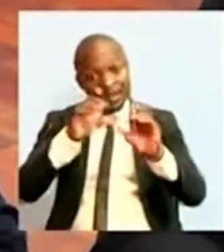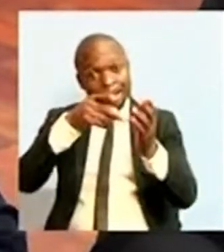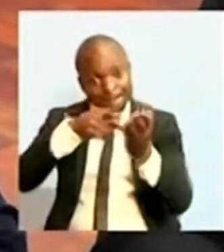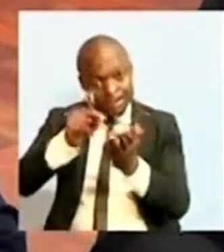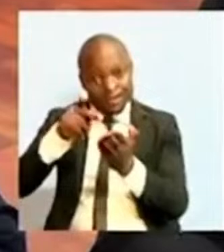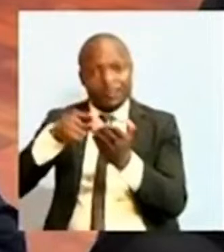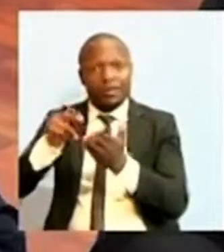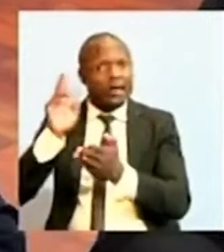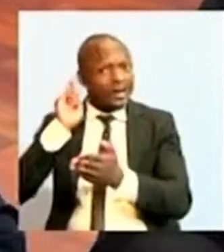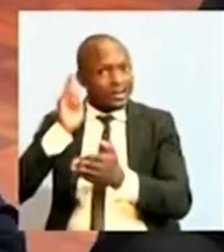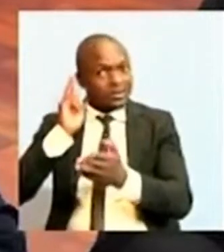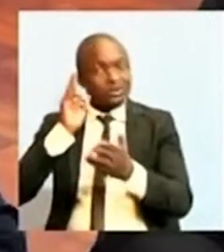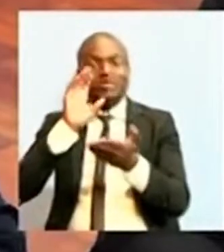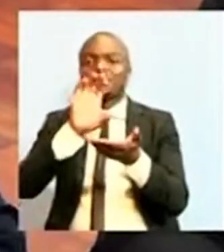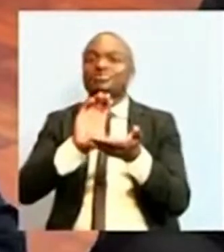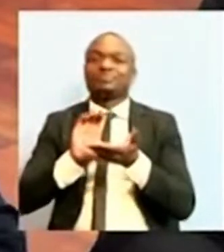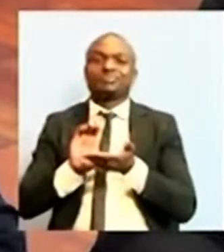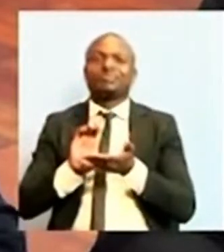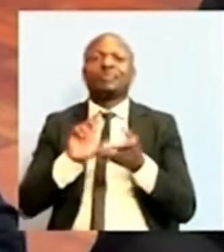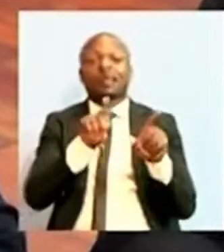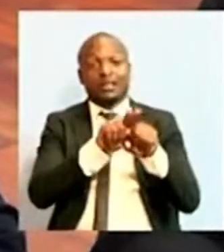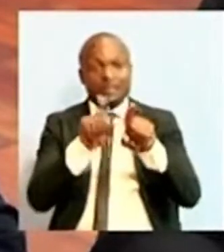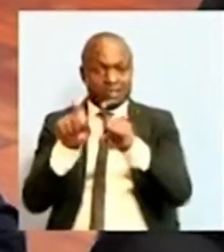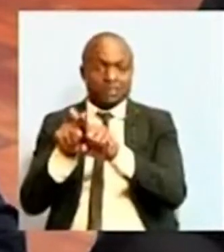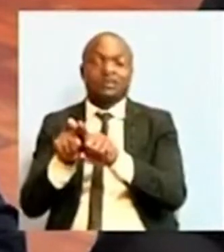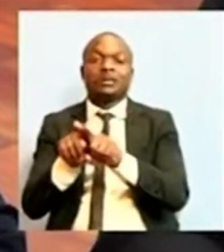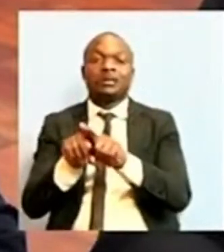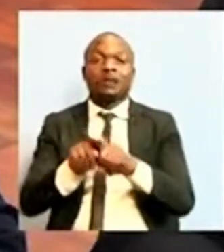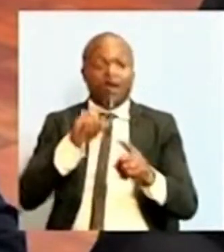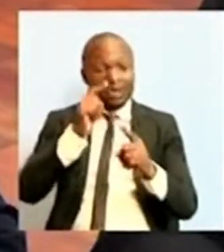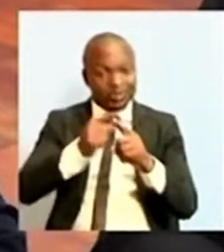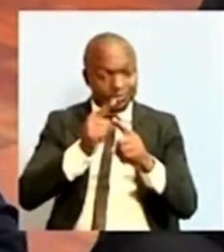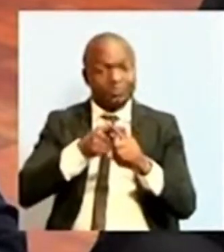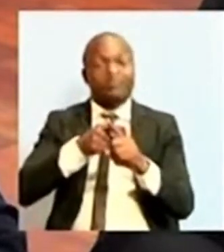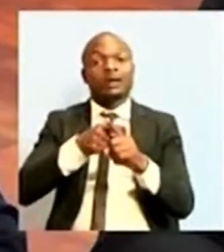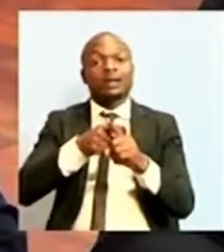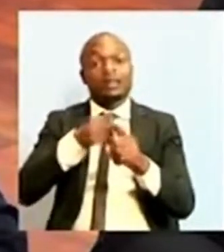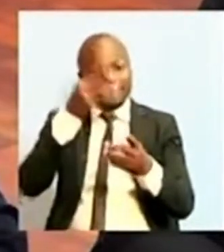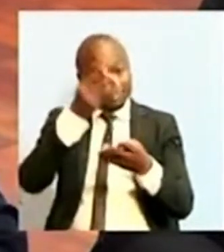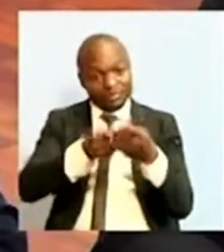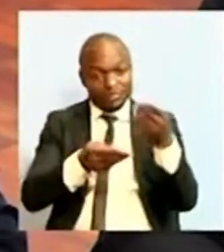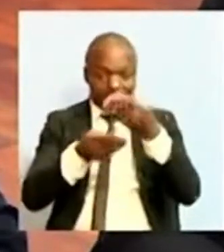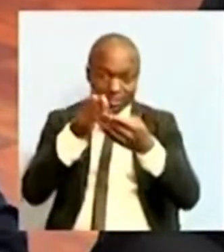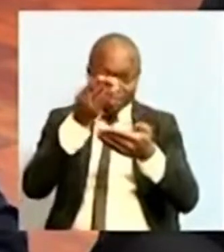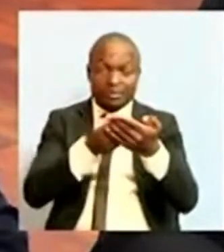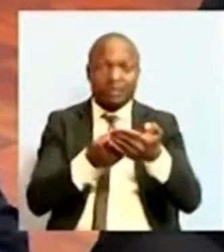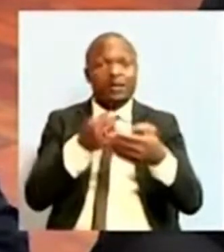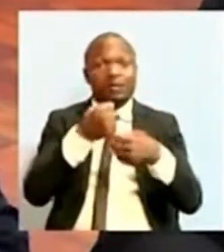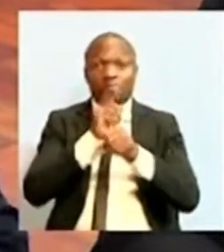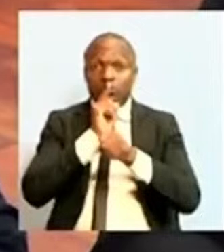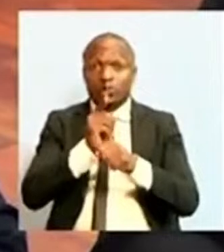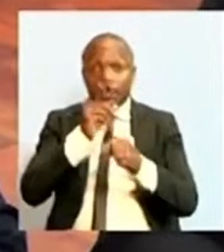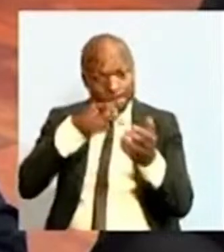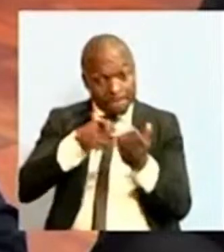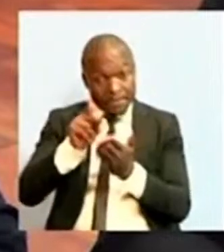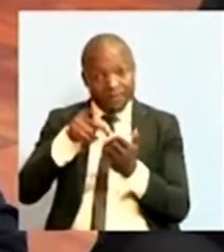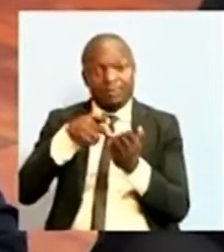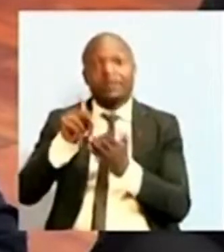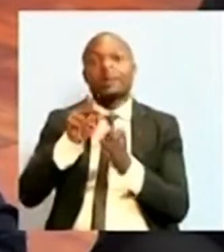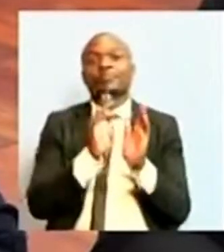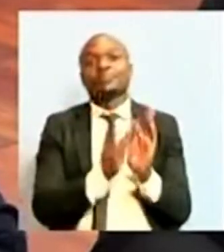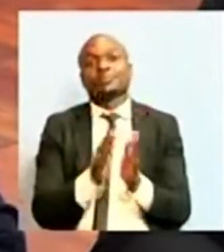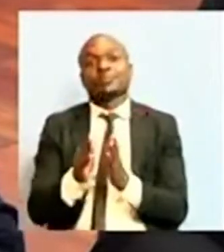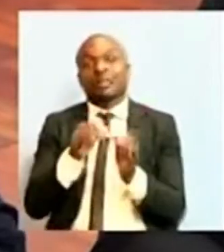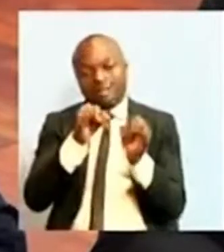the historical debt as well as the current as they fall due, and ensure that the payment plans